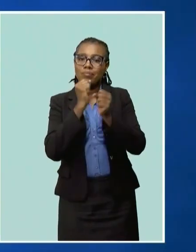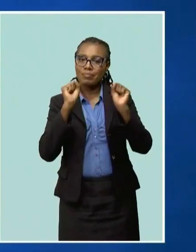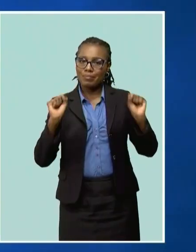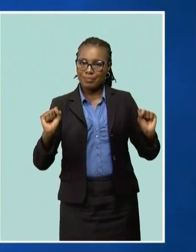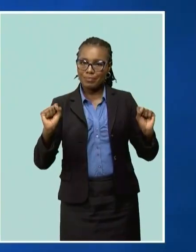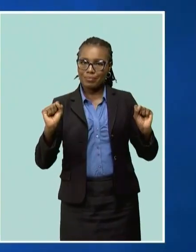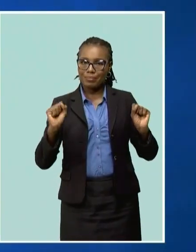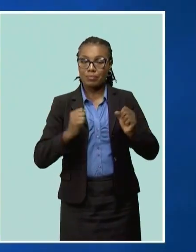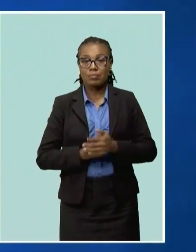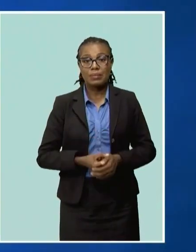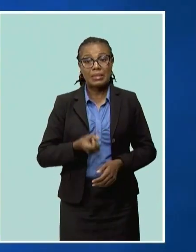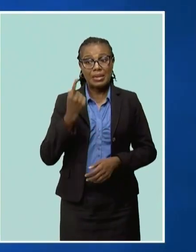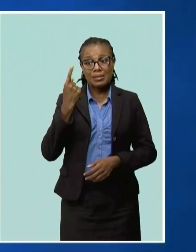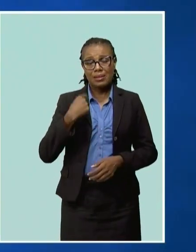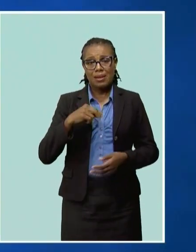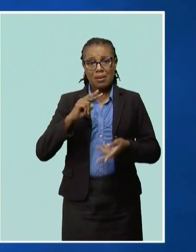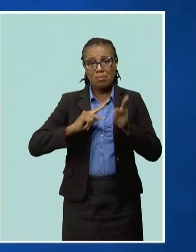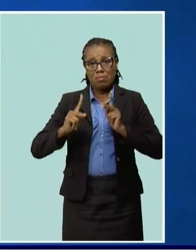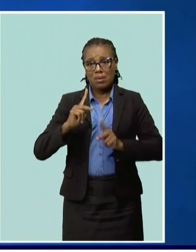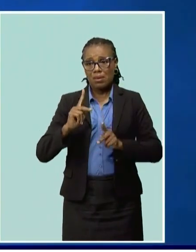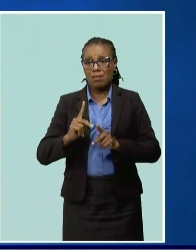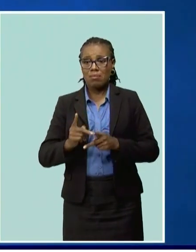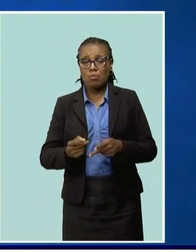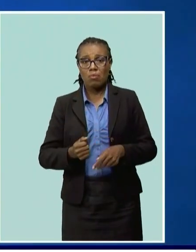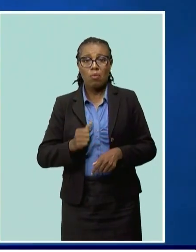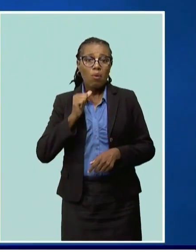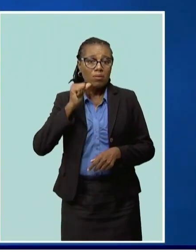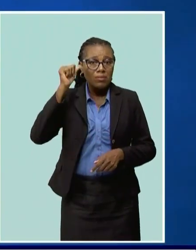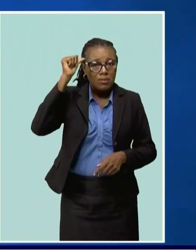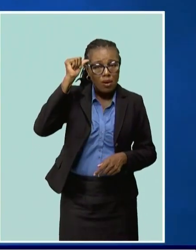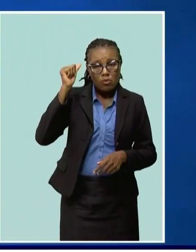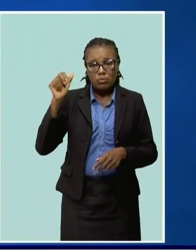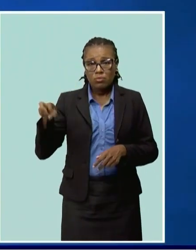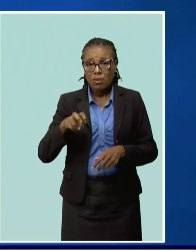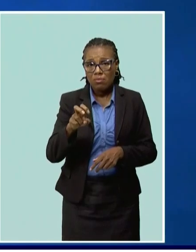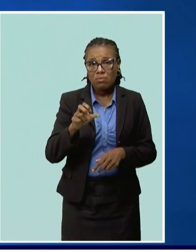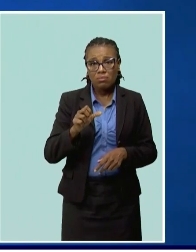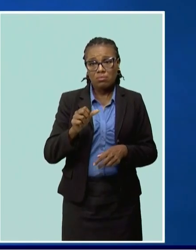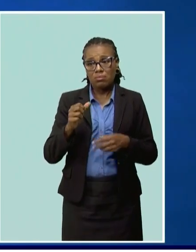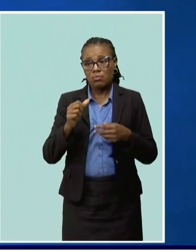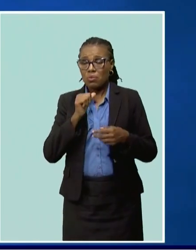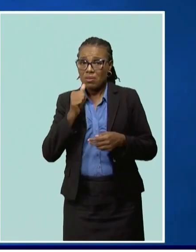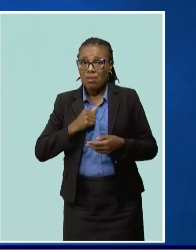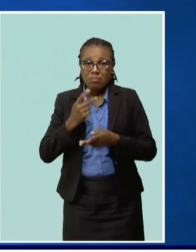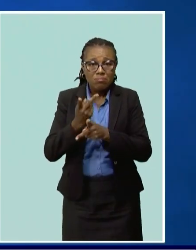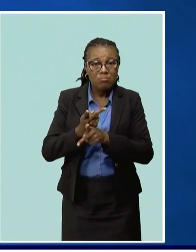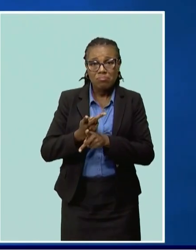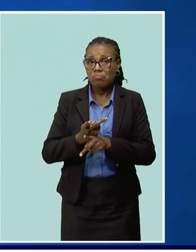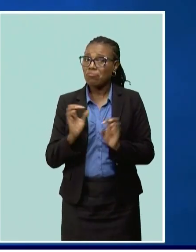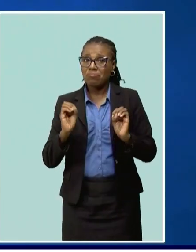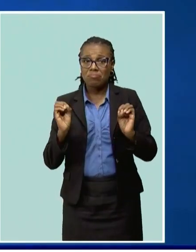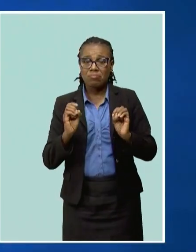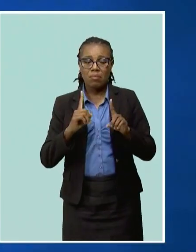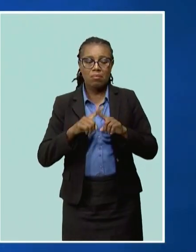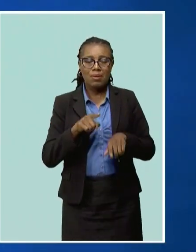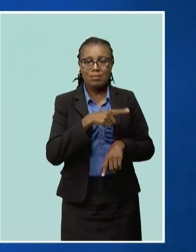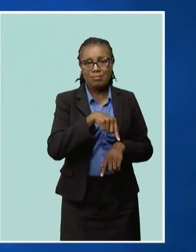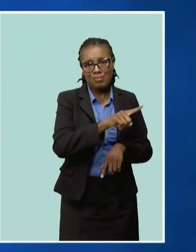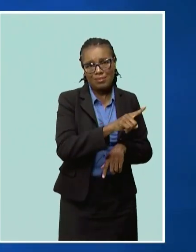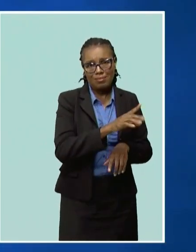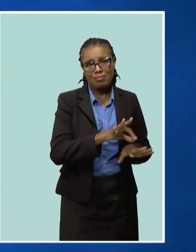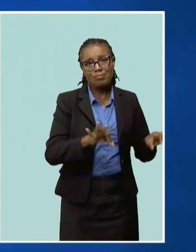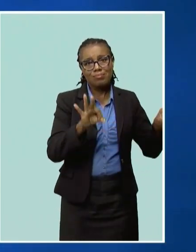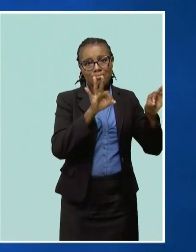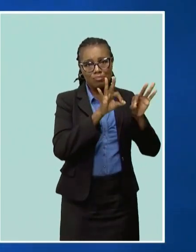that we do not care about other commuters, but there is a responsibility to make sure that the most vulnerable in our society, in this case students, are